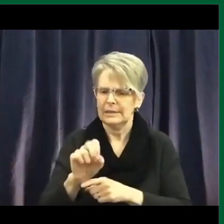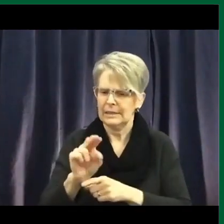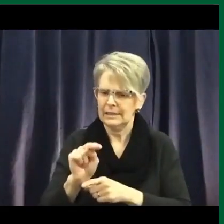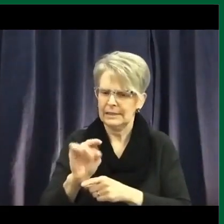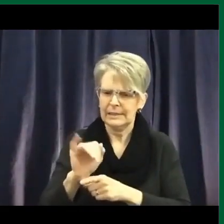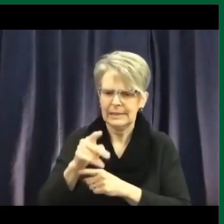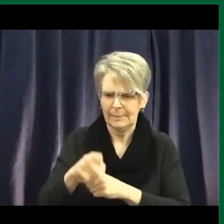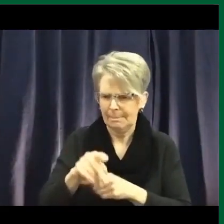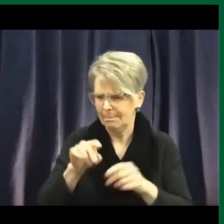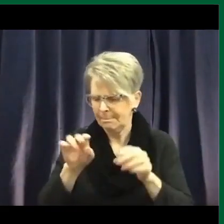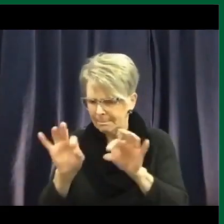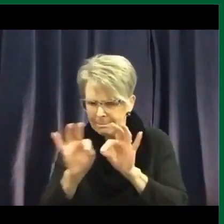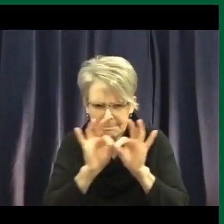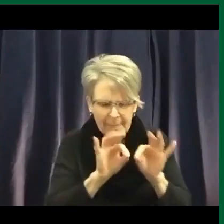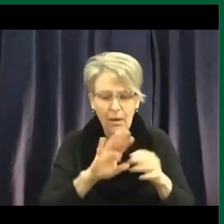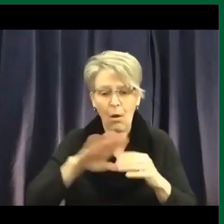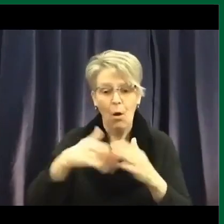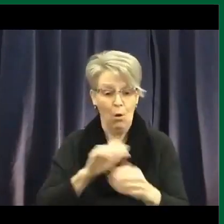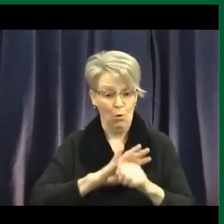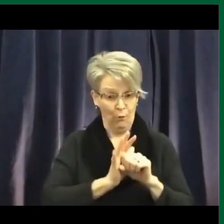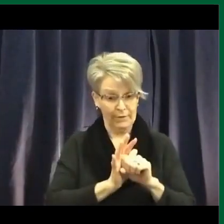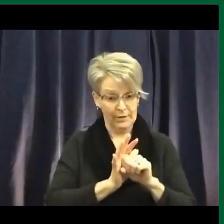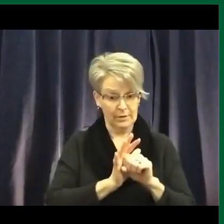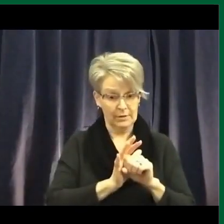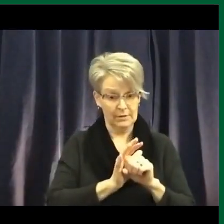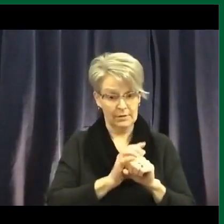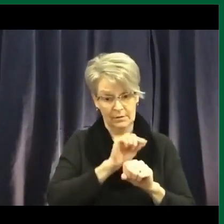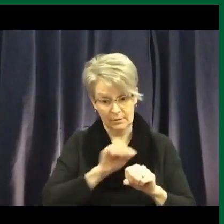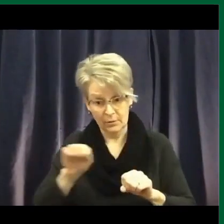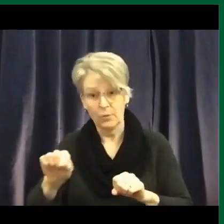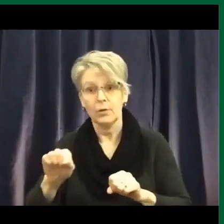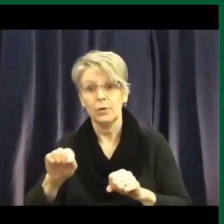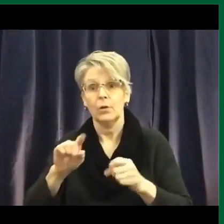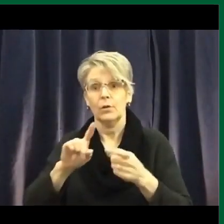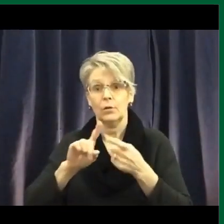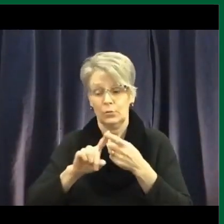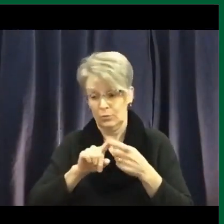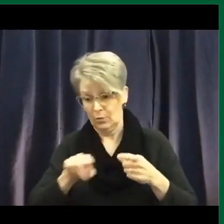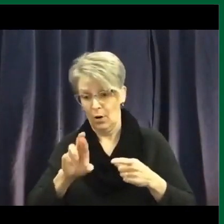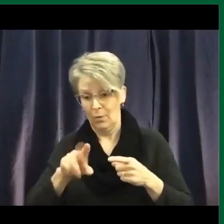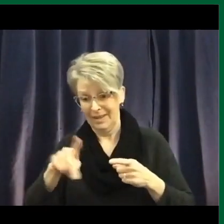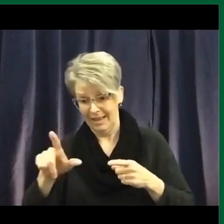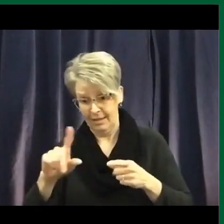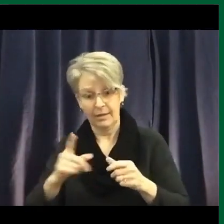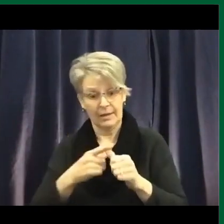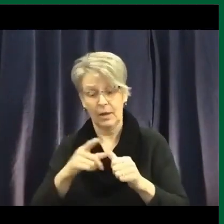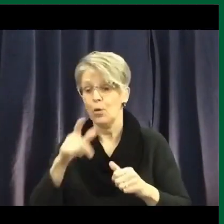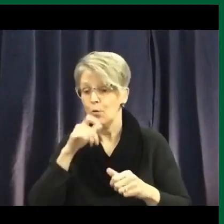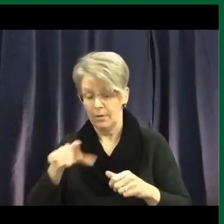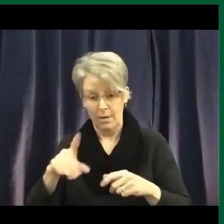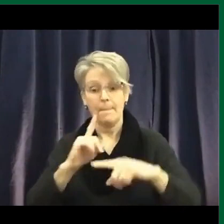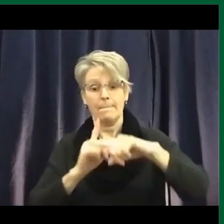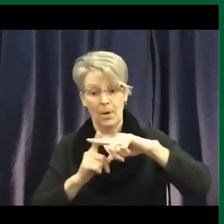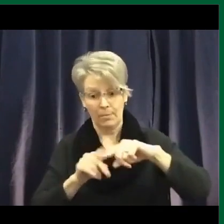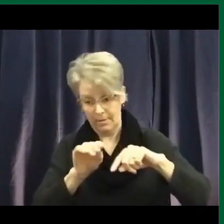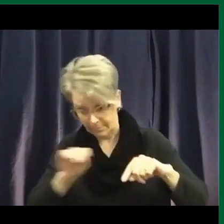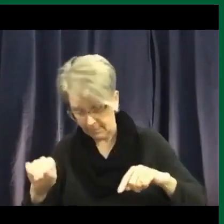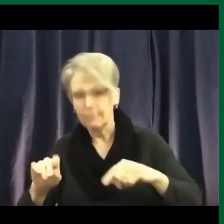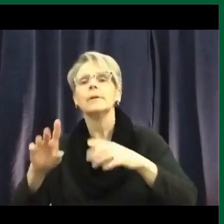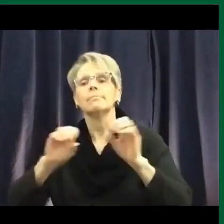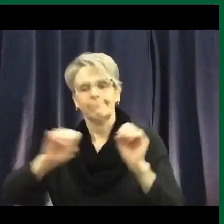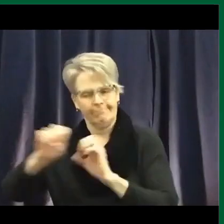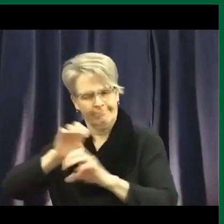screens all COVID samples coming to RPL initially, and then those who screen positive are sent for whole genome sequencing. So